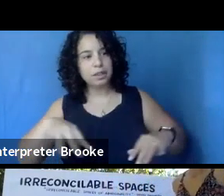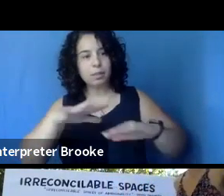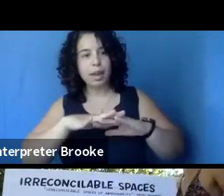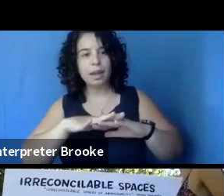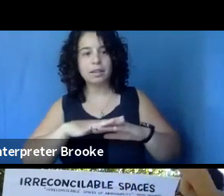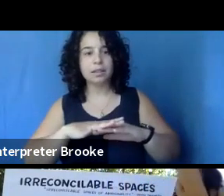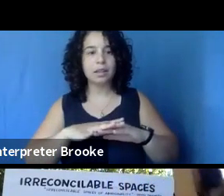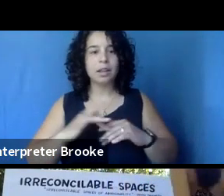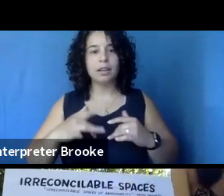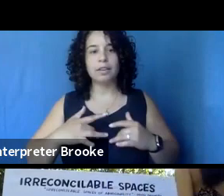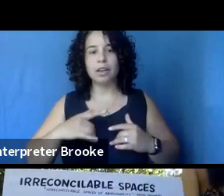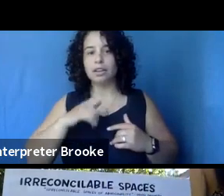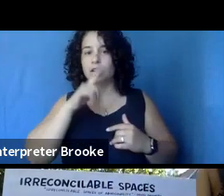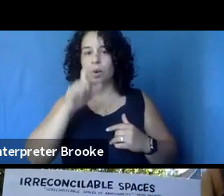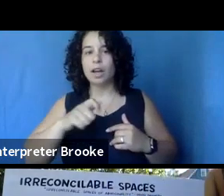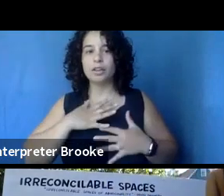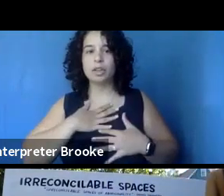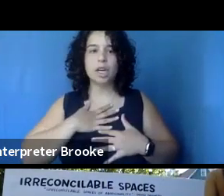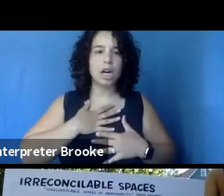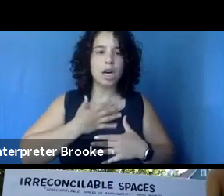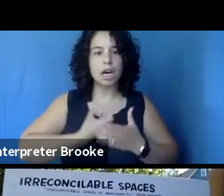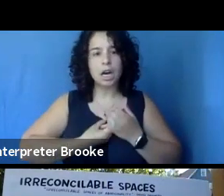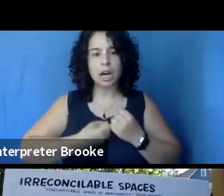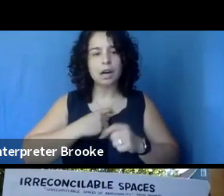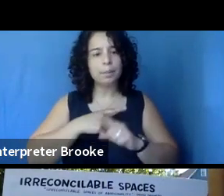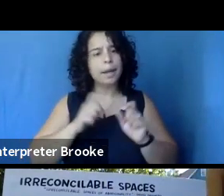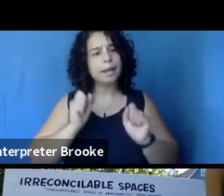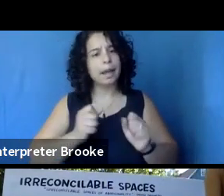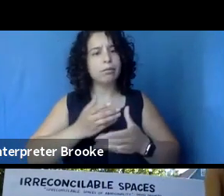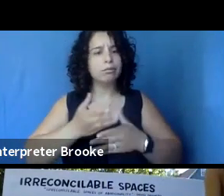I appreciate that.